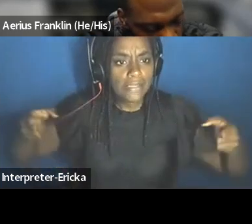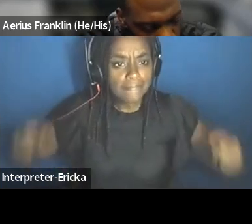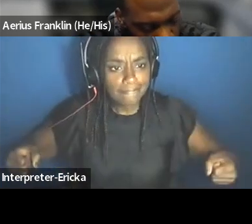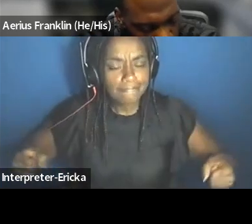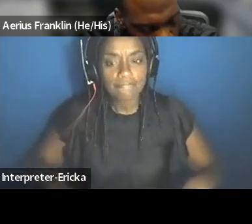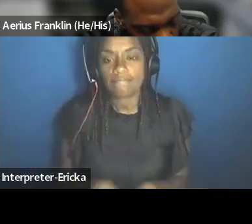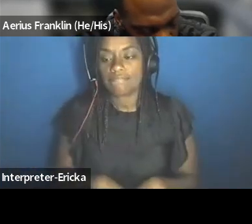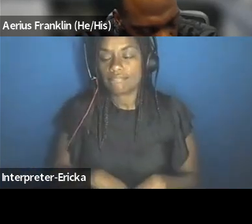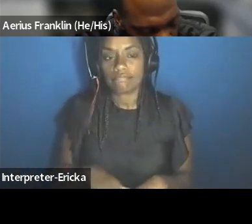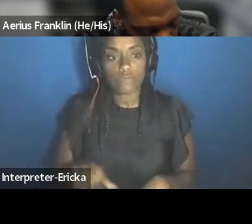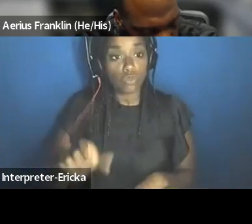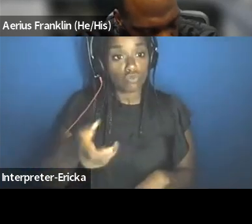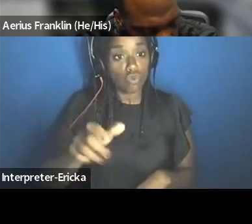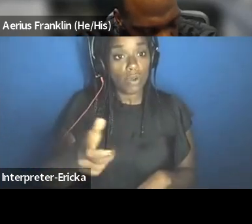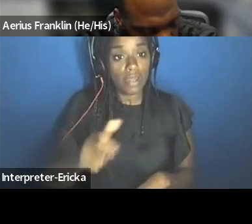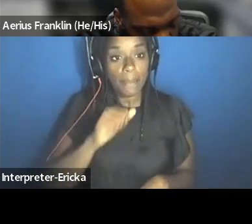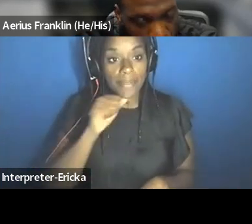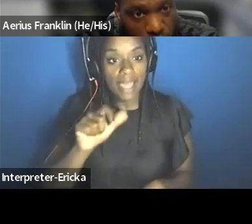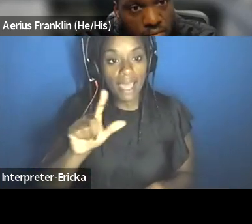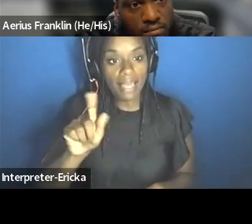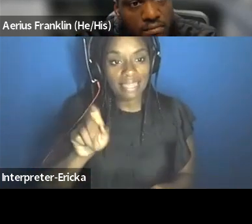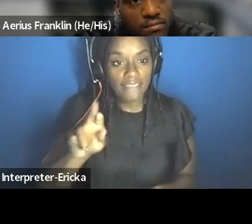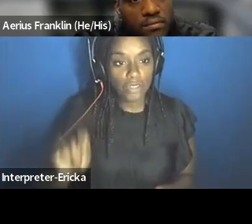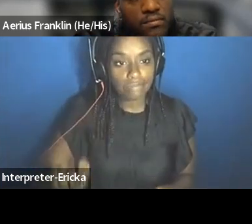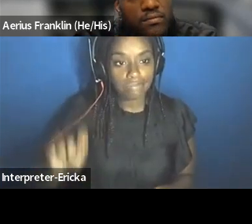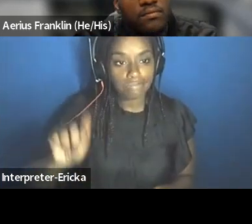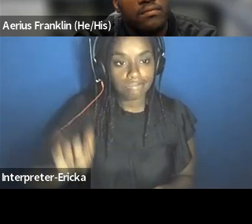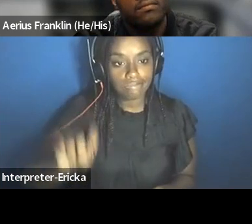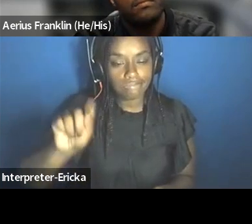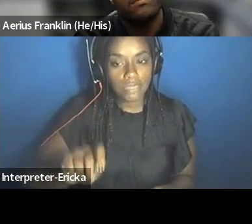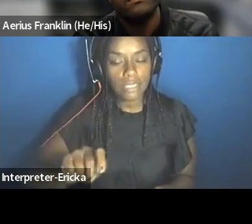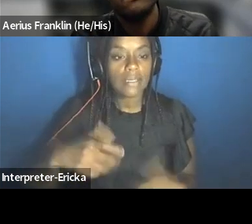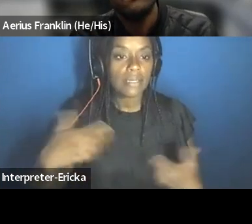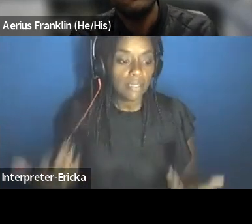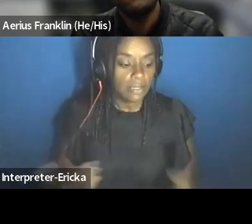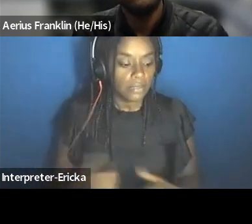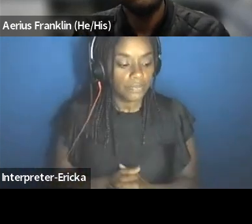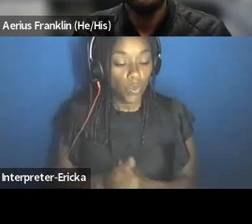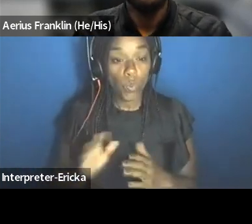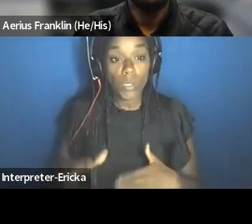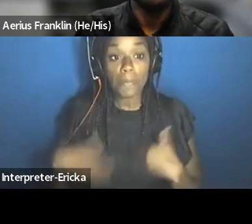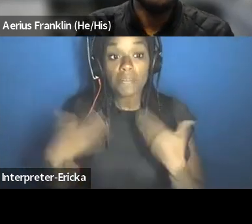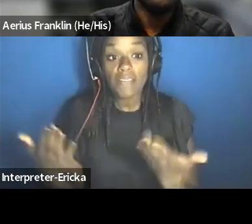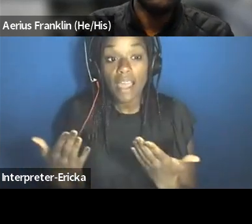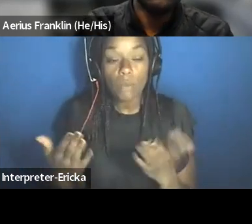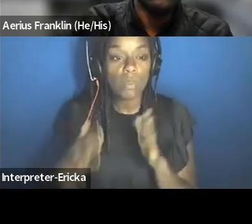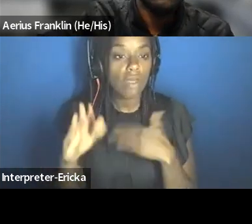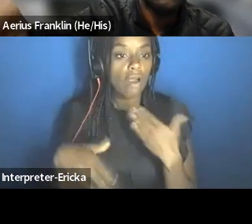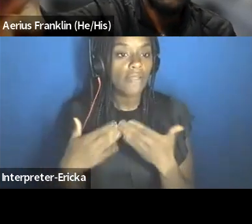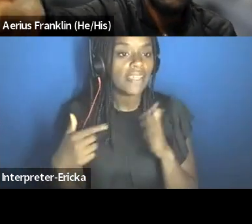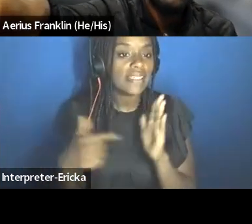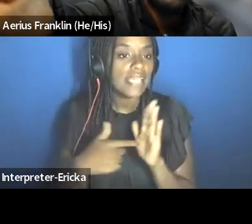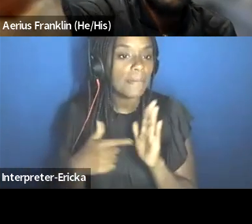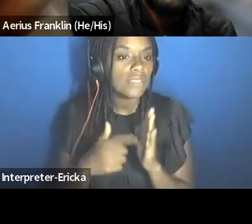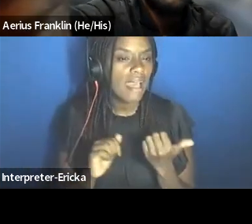got a doorknob and not a lever handle, right? We give it to them with all the examples of what does it look like to be accessible?